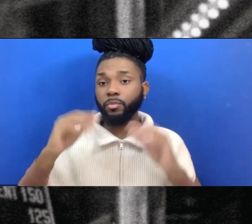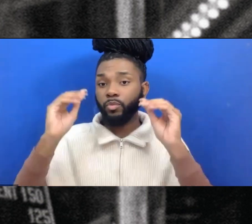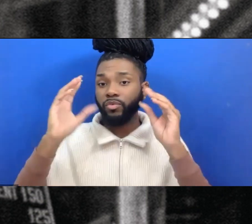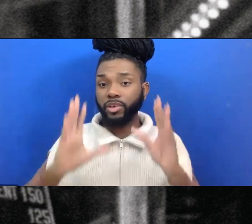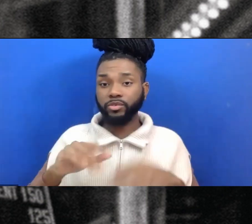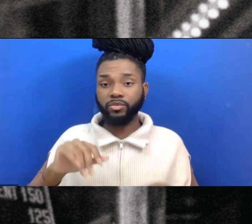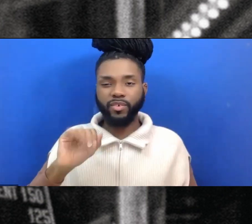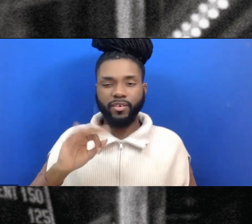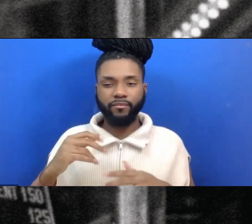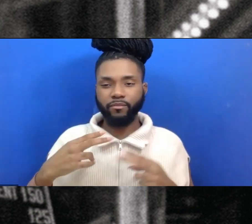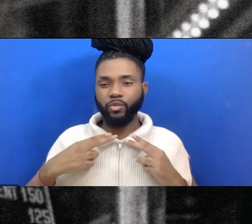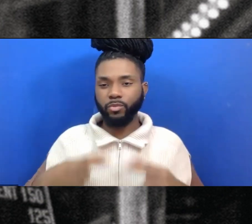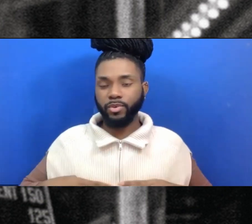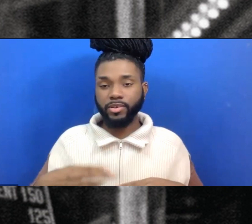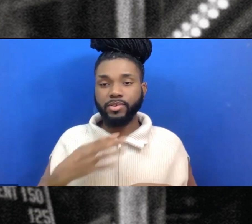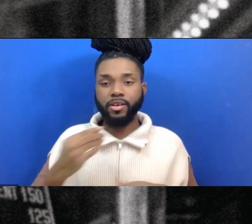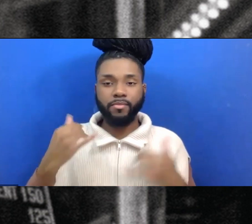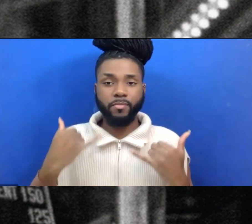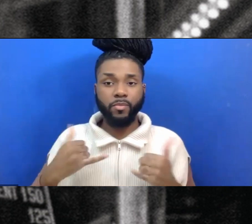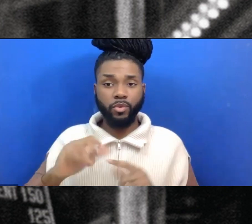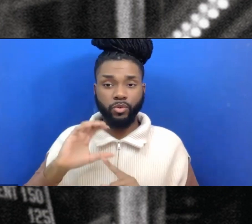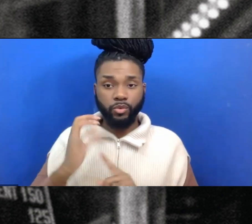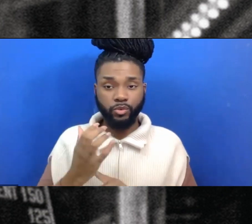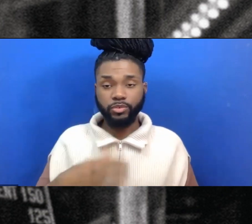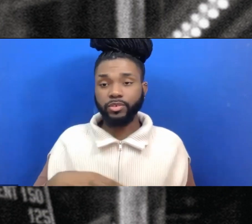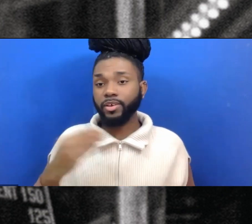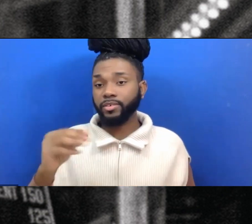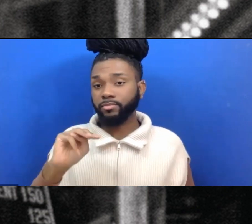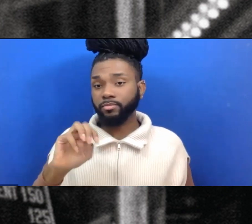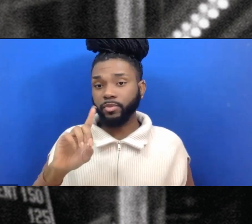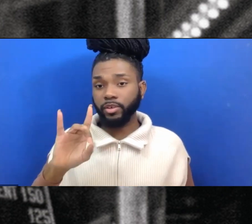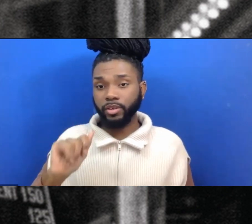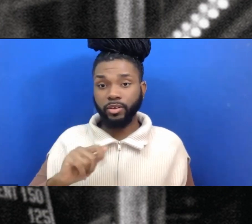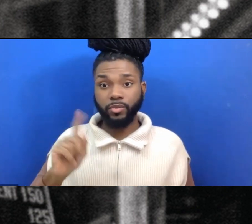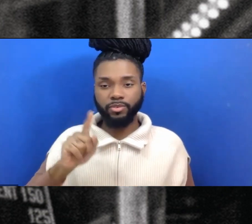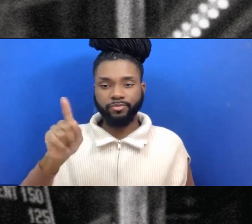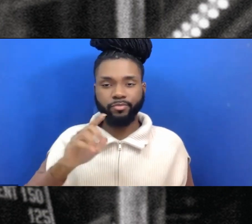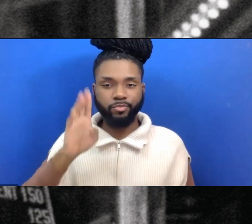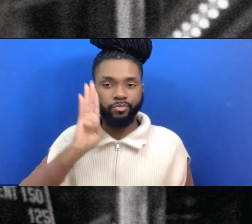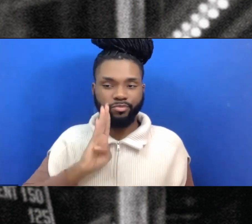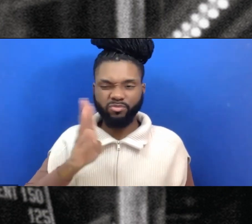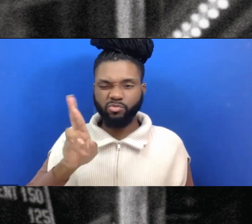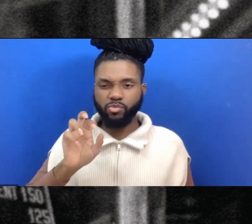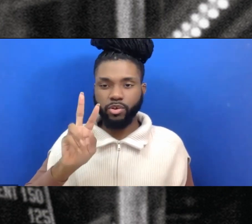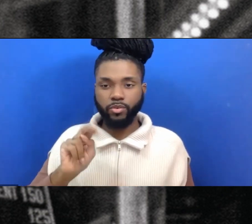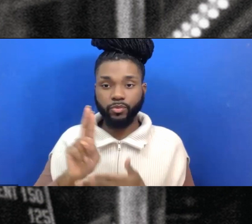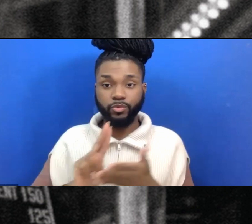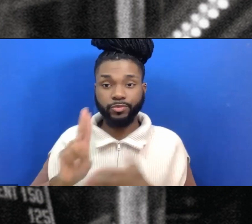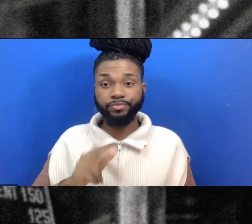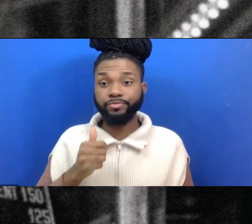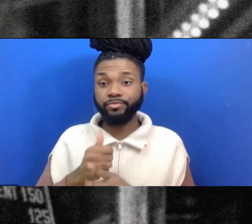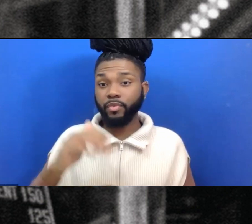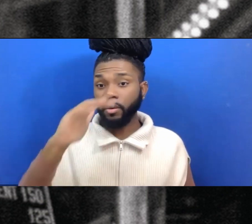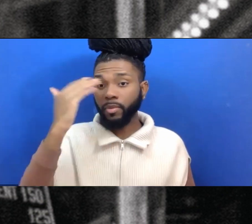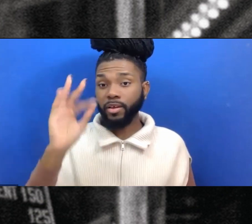Professor of Humanities and Modern Culture and Media at Brown University. She's a Black